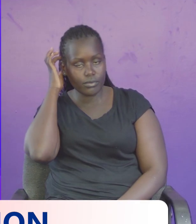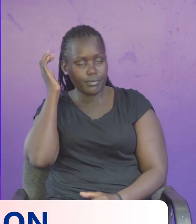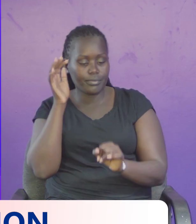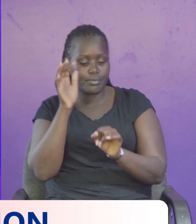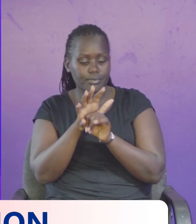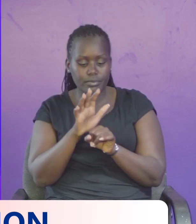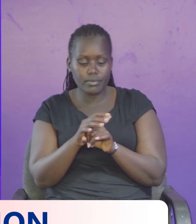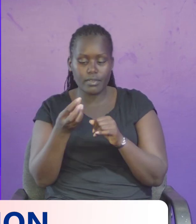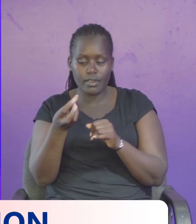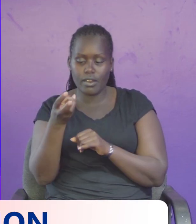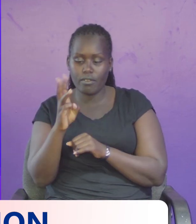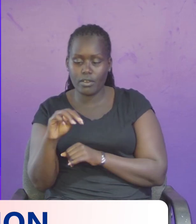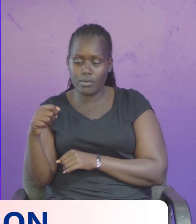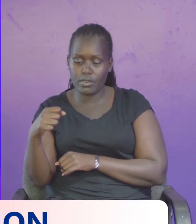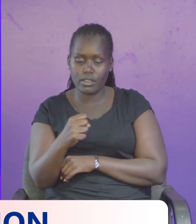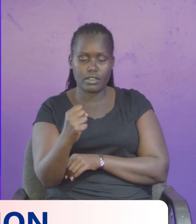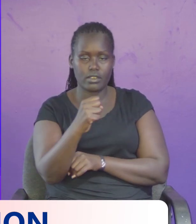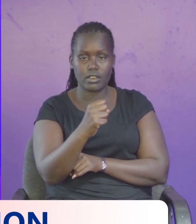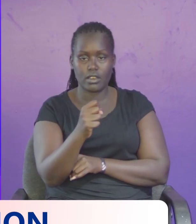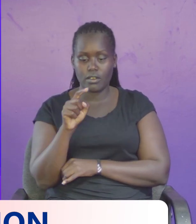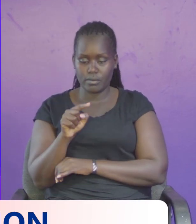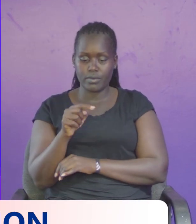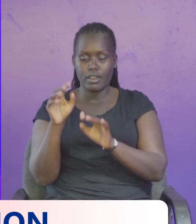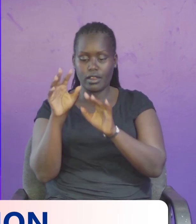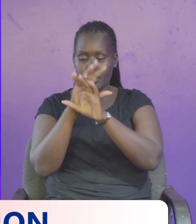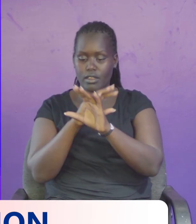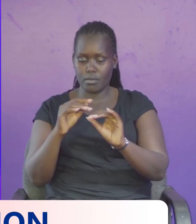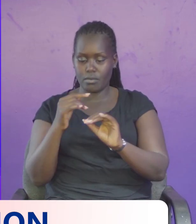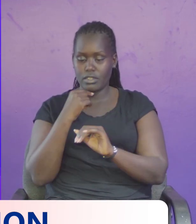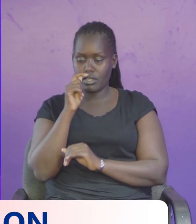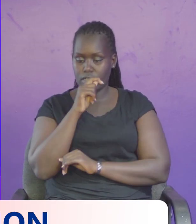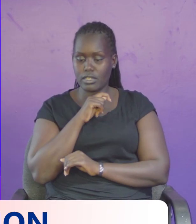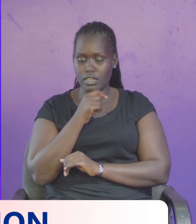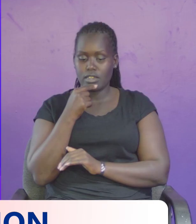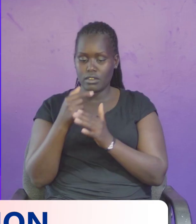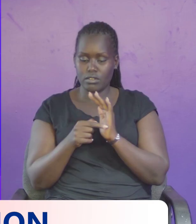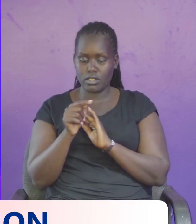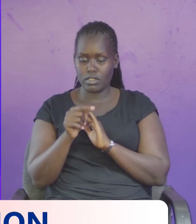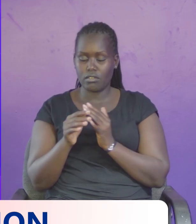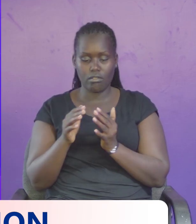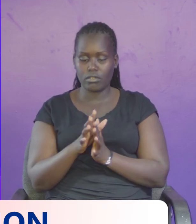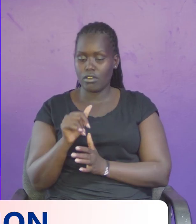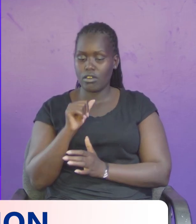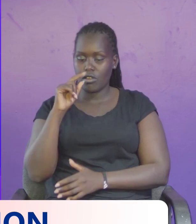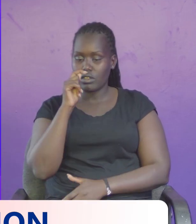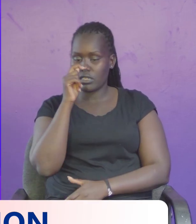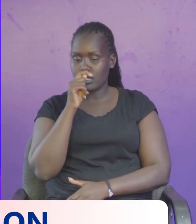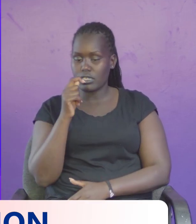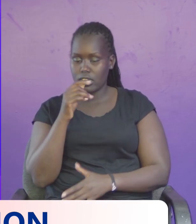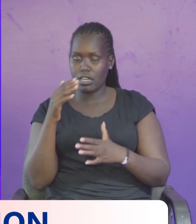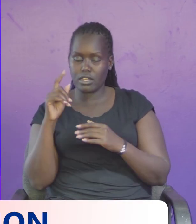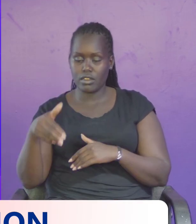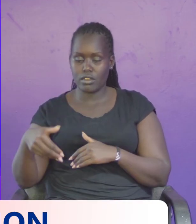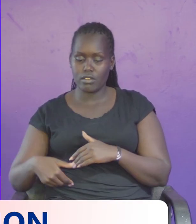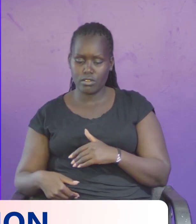streets. And Samia Suluhu Hassan said those were foreigners. Those were not Tanzanian youths. Is